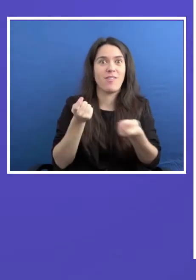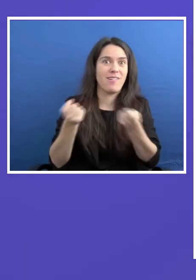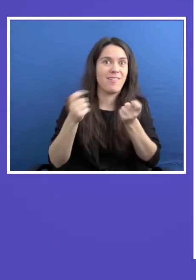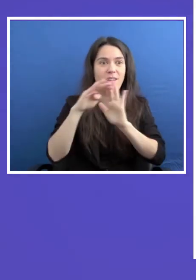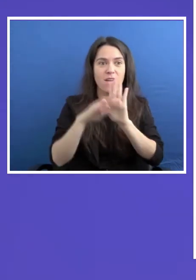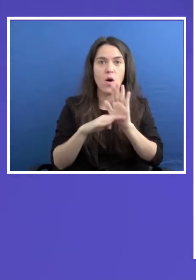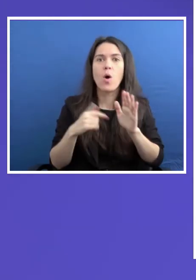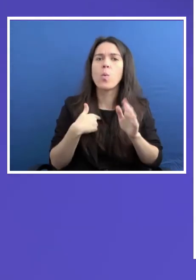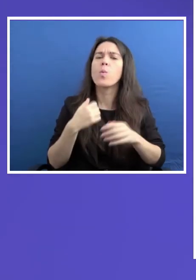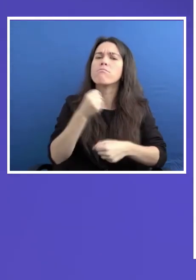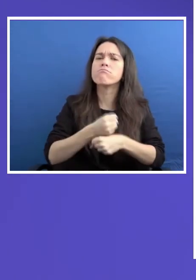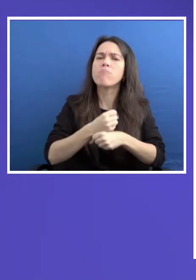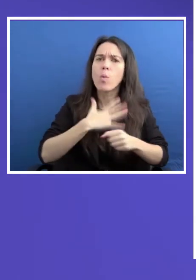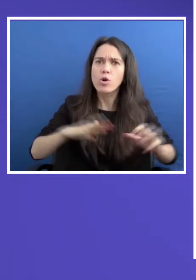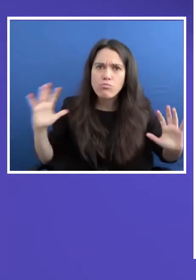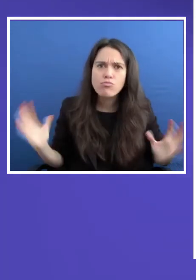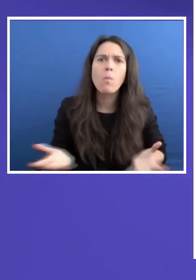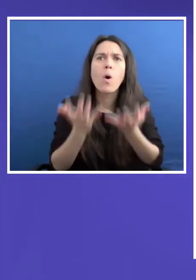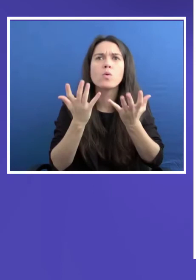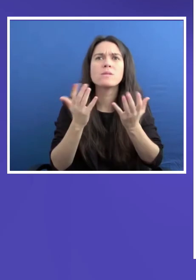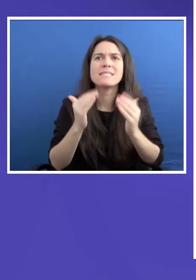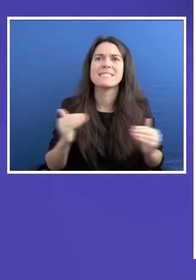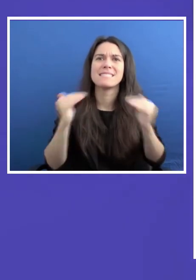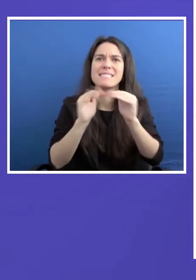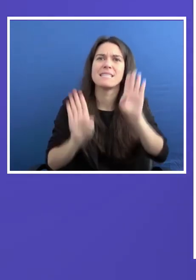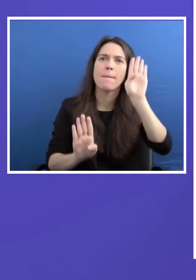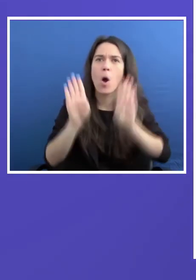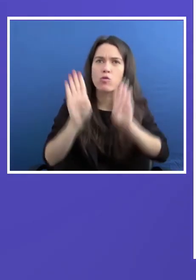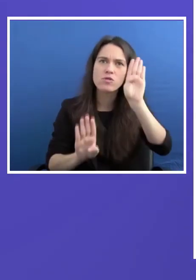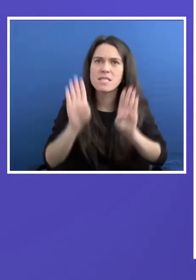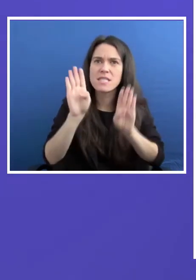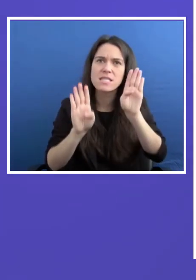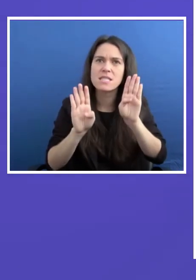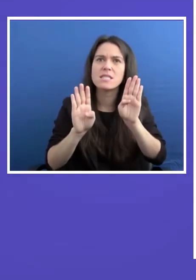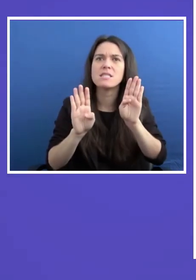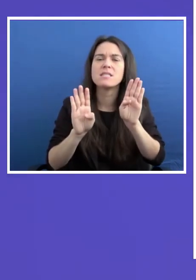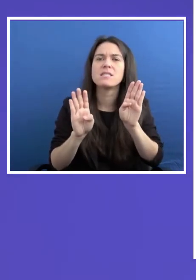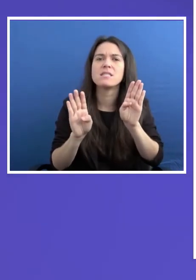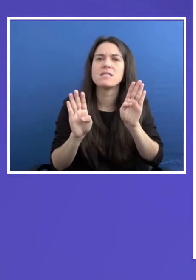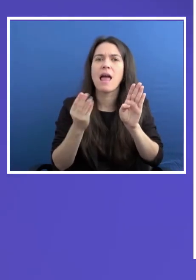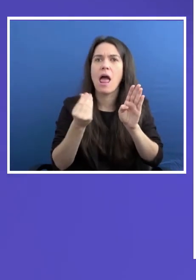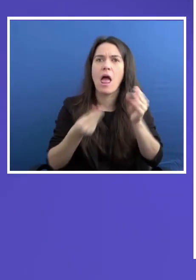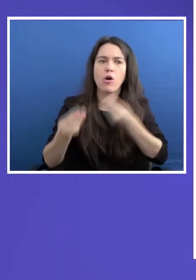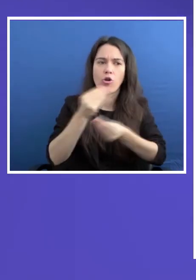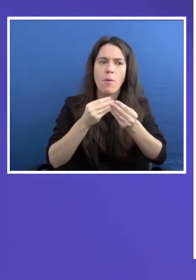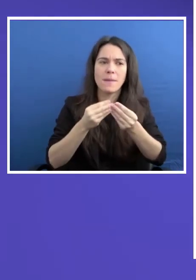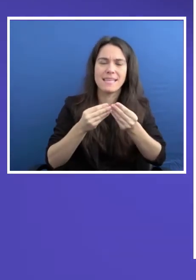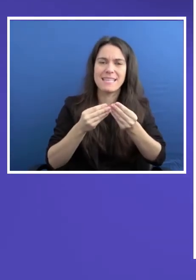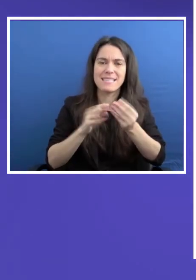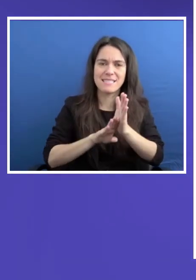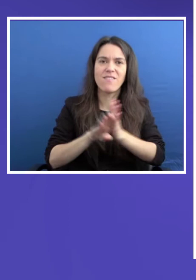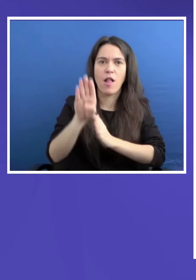the promotion of democracy and economic development in the South Med region, but